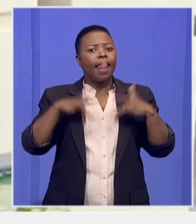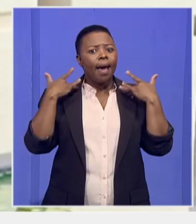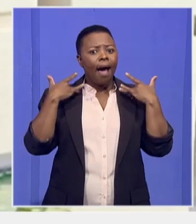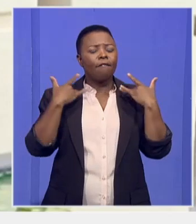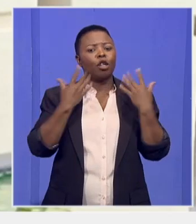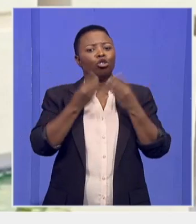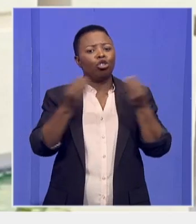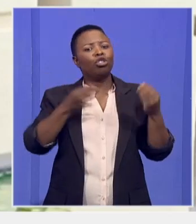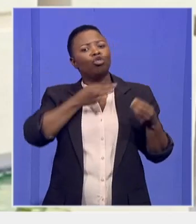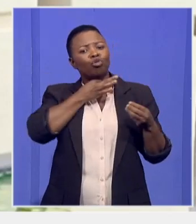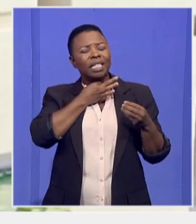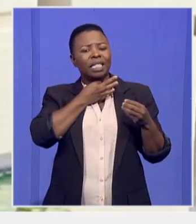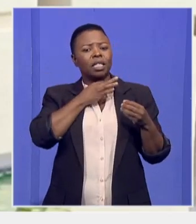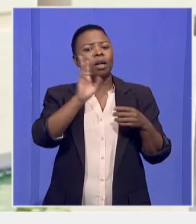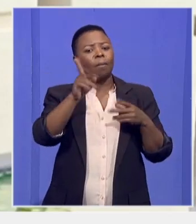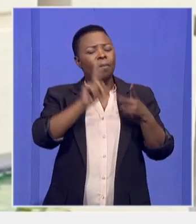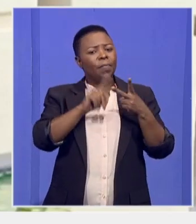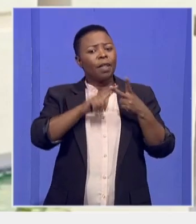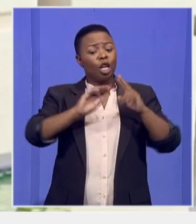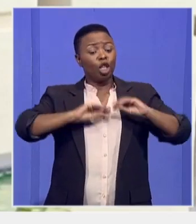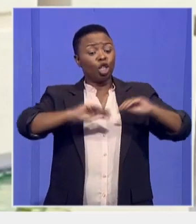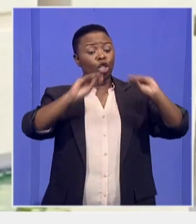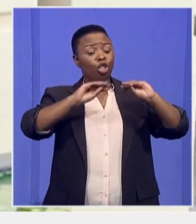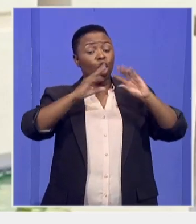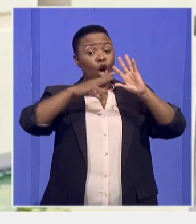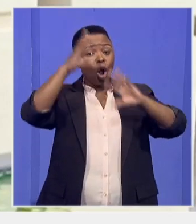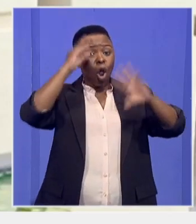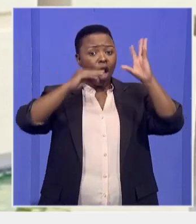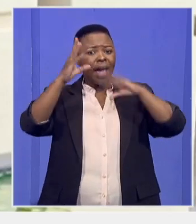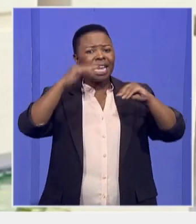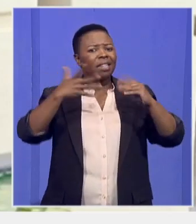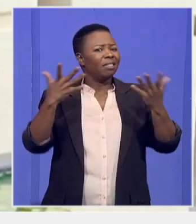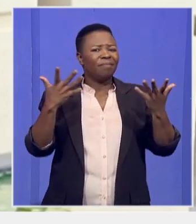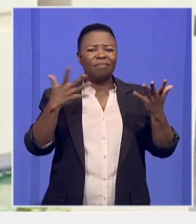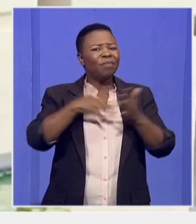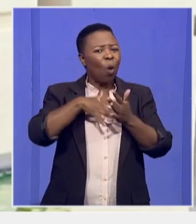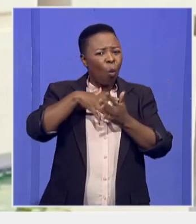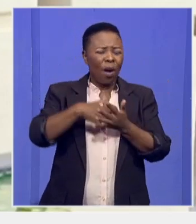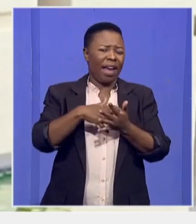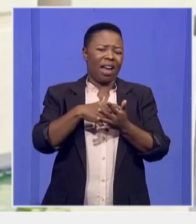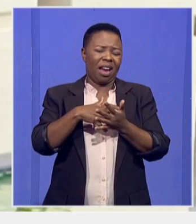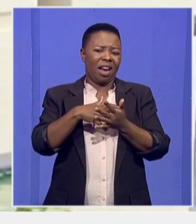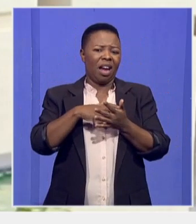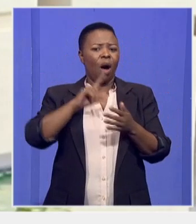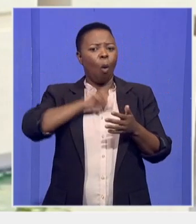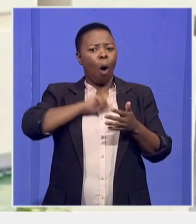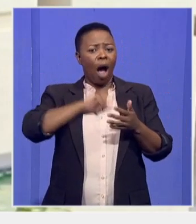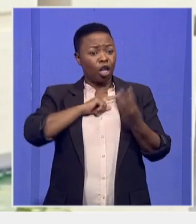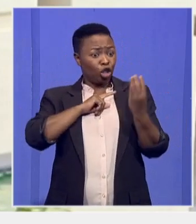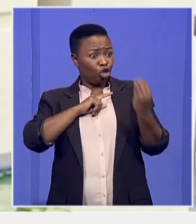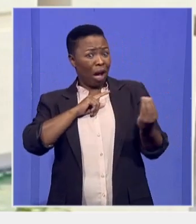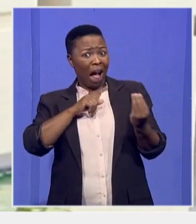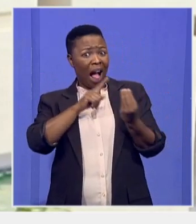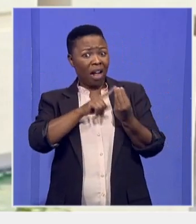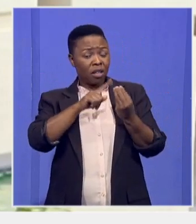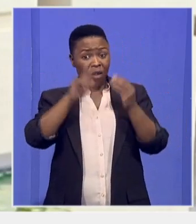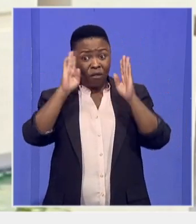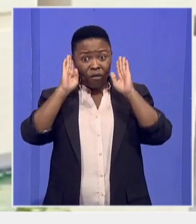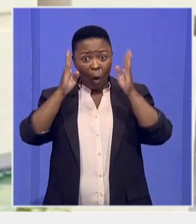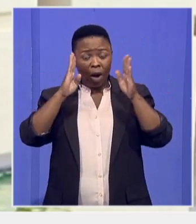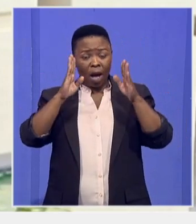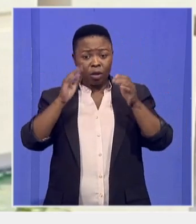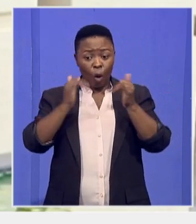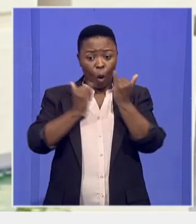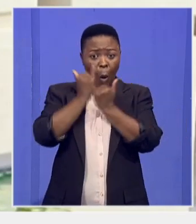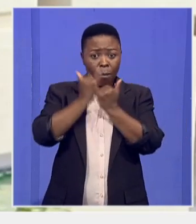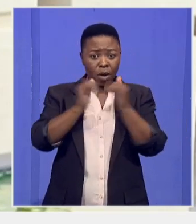also they compromise the kind of teaching and learning that happens in our schools, because there is no child that will fully compete in this